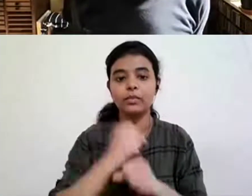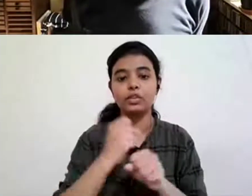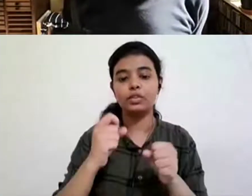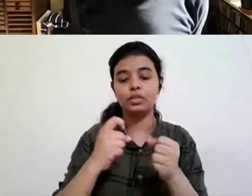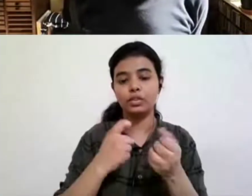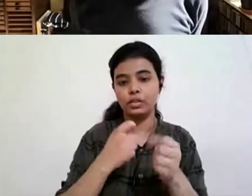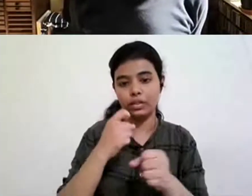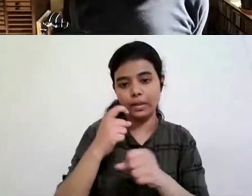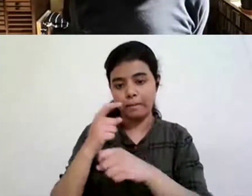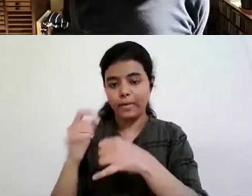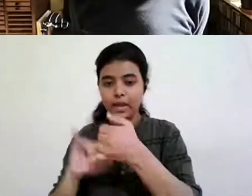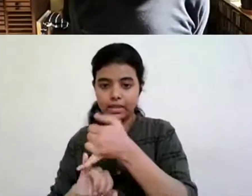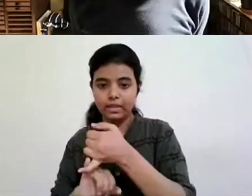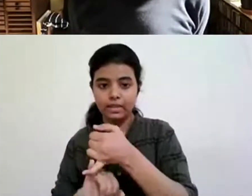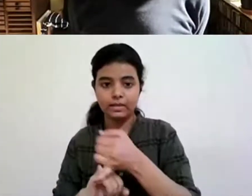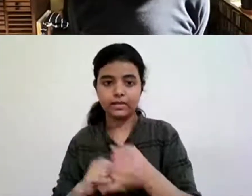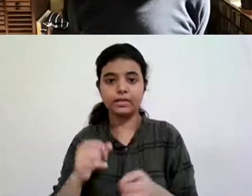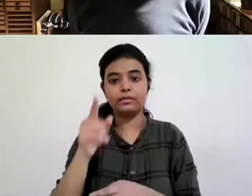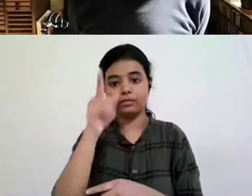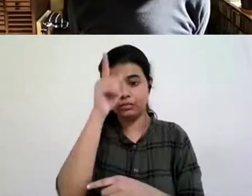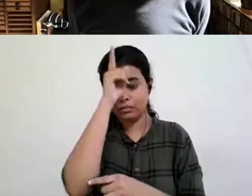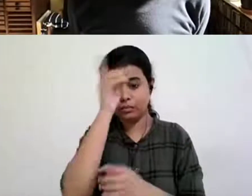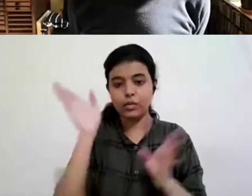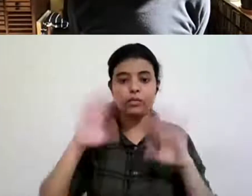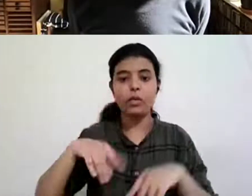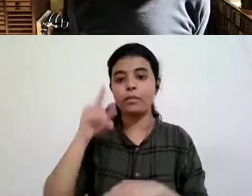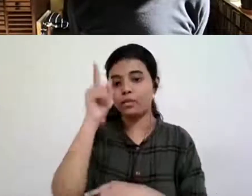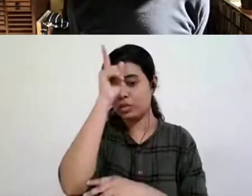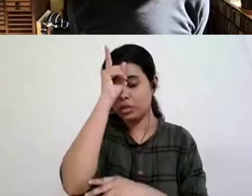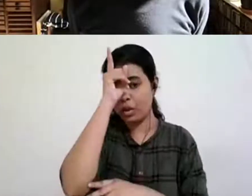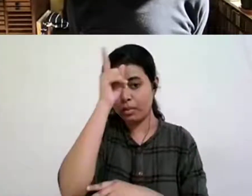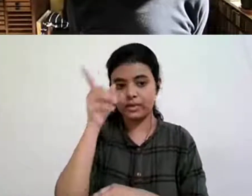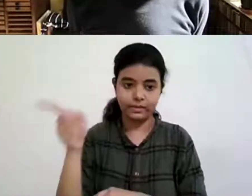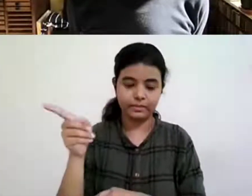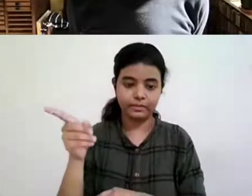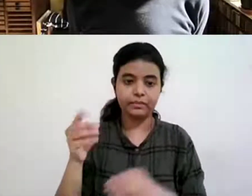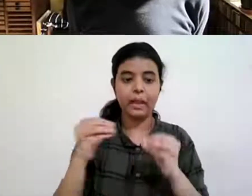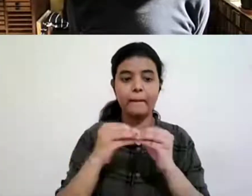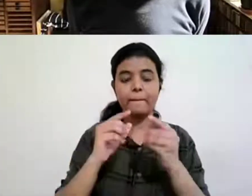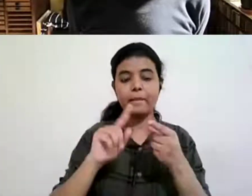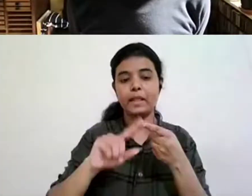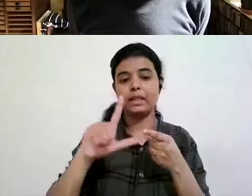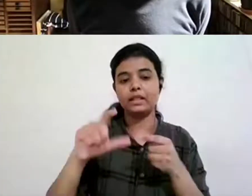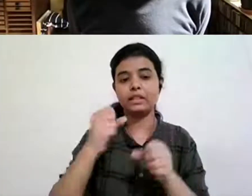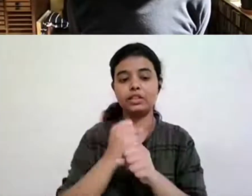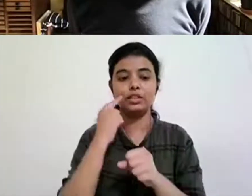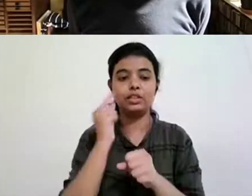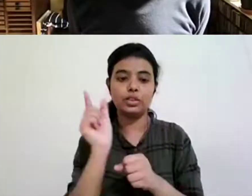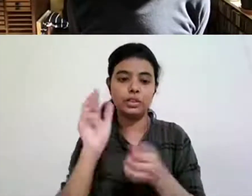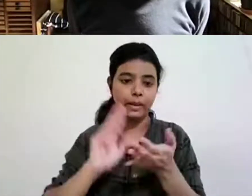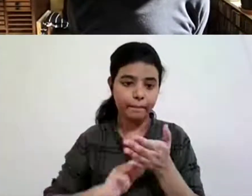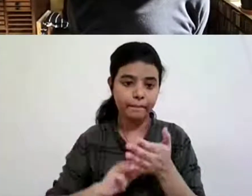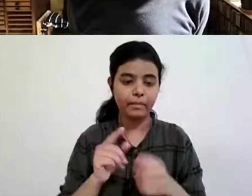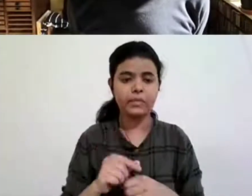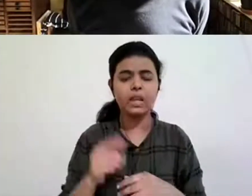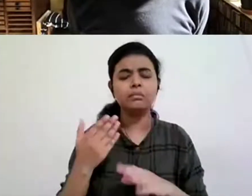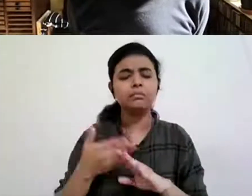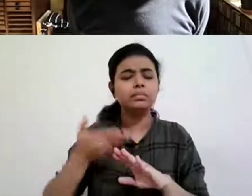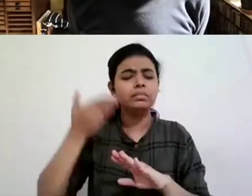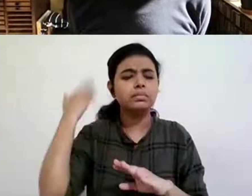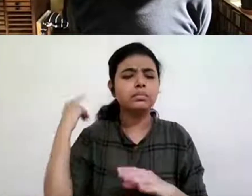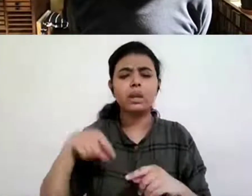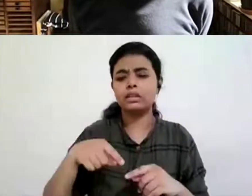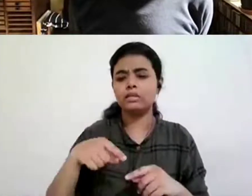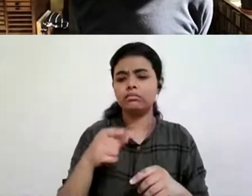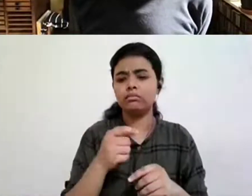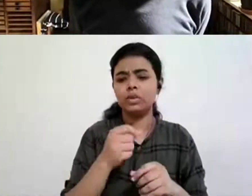Strutz from Berlin, Germany. Since 2015, he has been teaching both communication design and